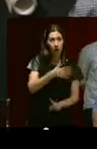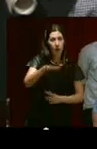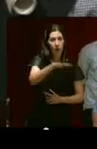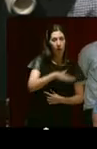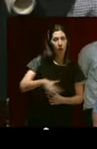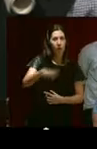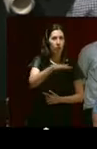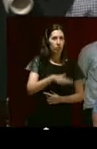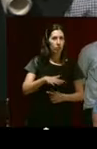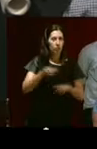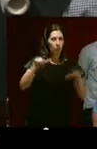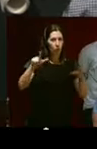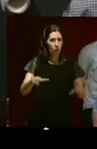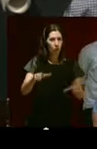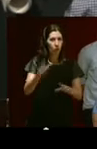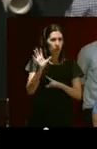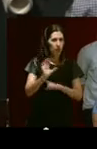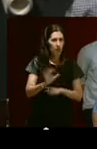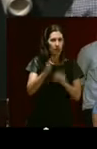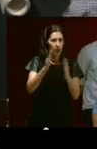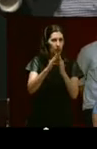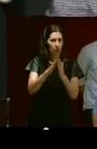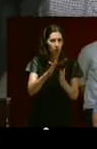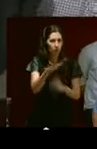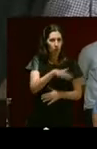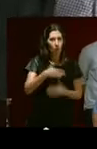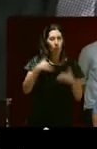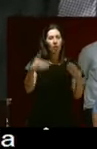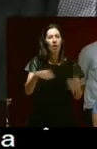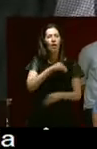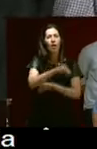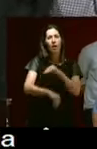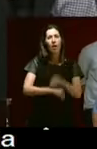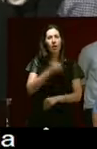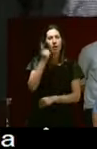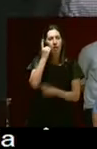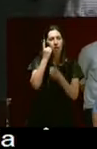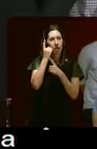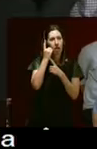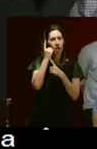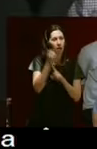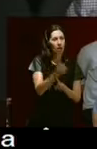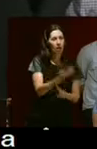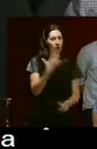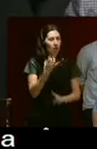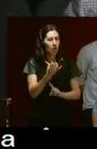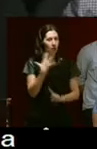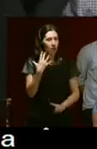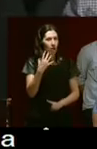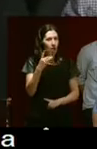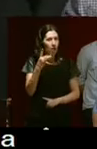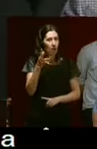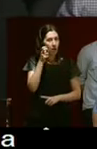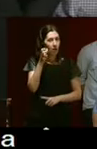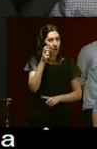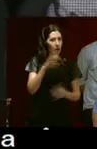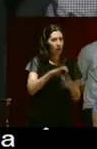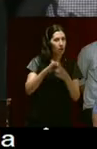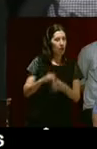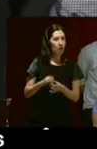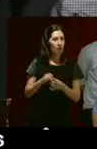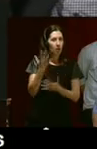the movie that's being played, be it at the theater, be it at home, what it does is to send to the mobile